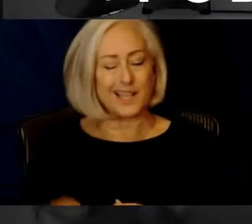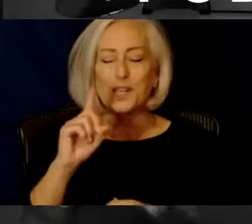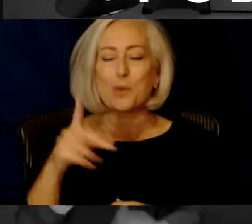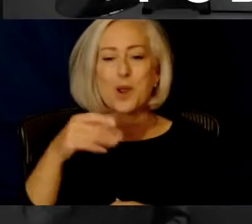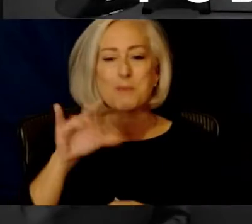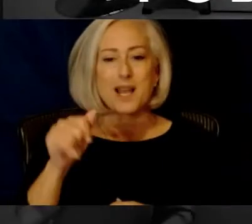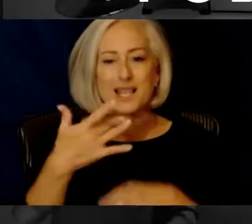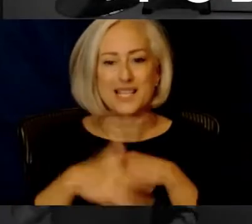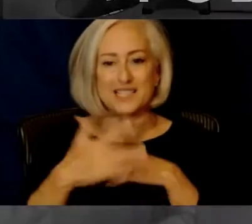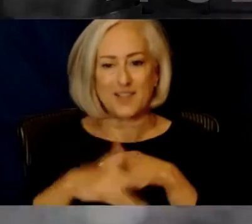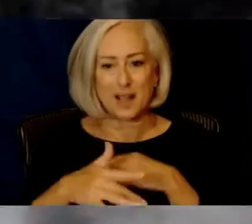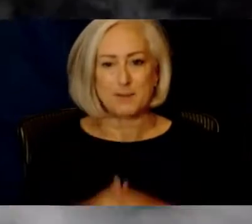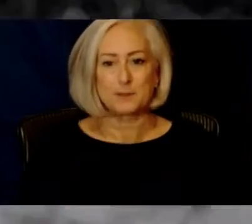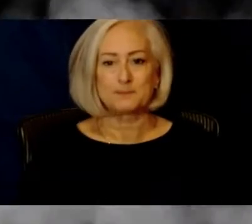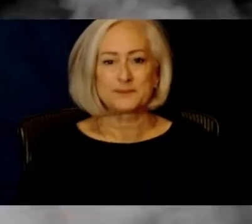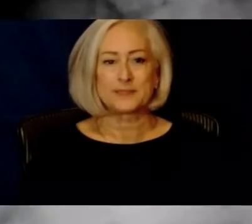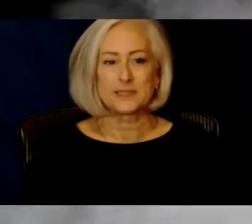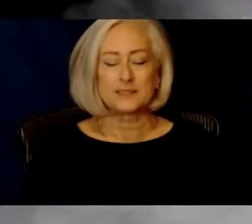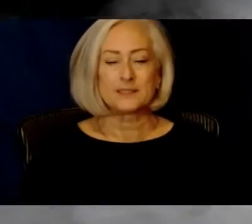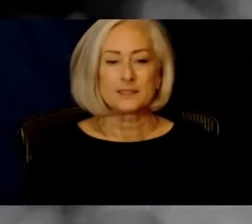available.